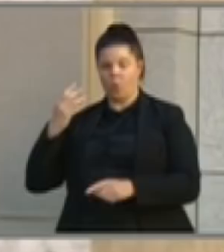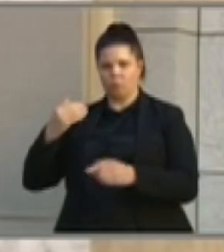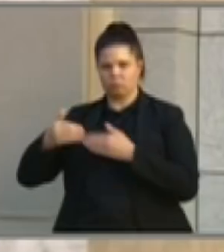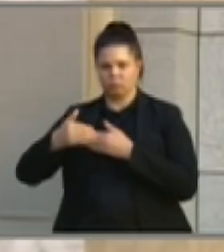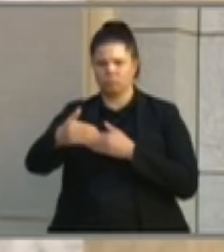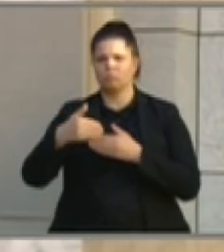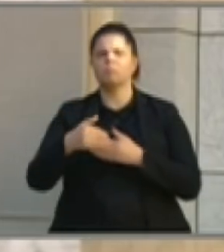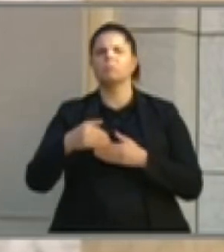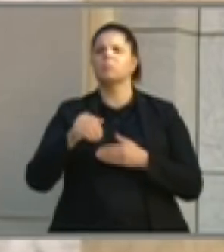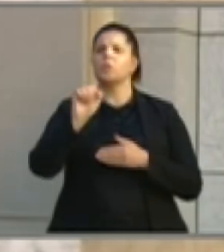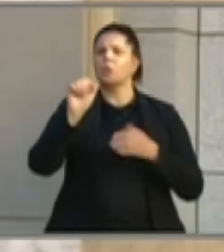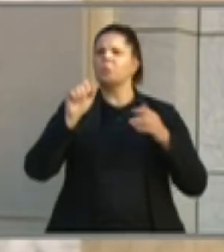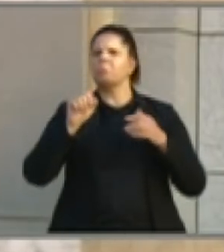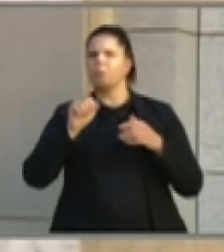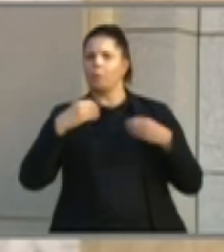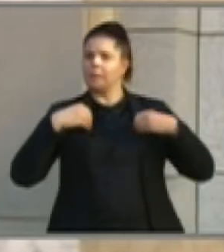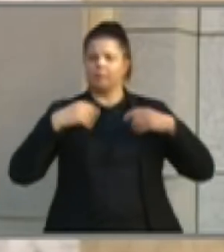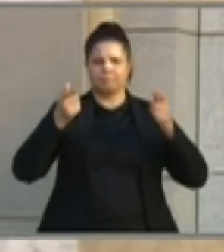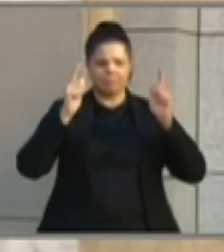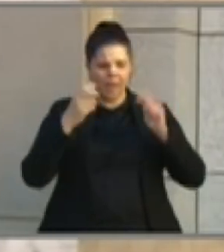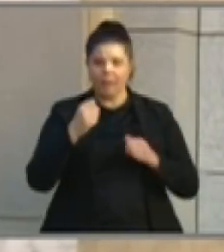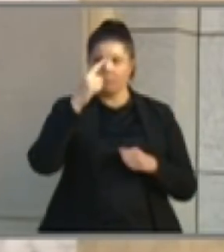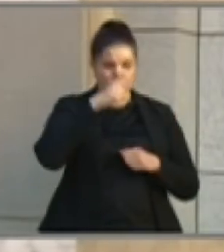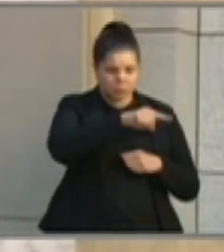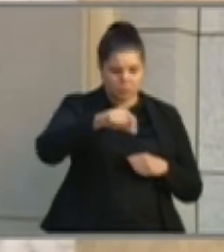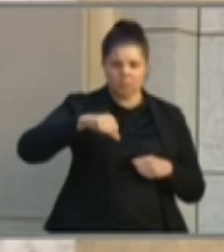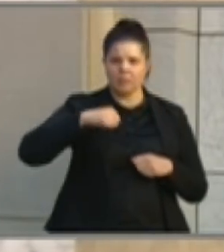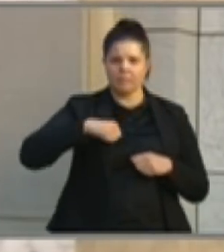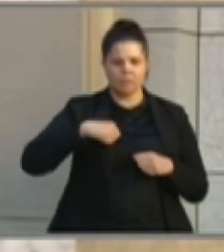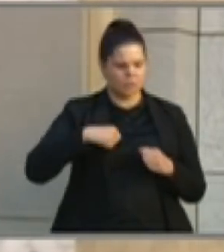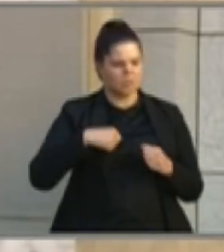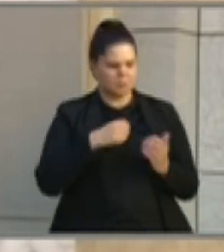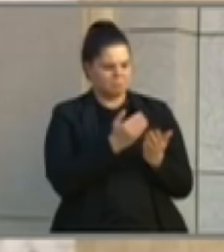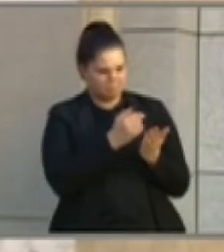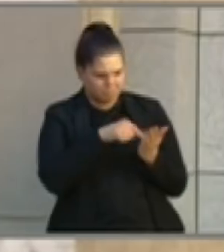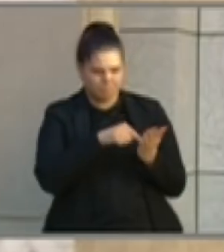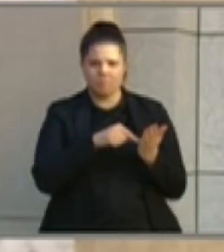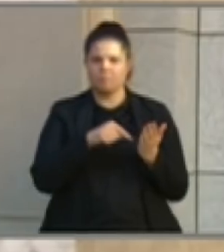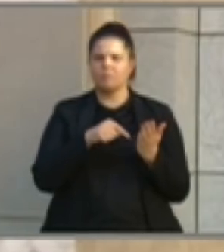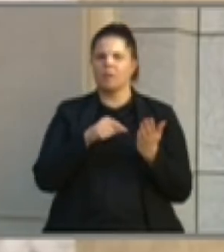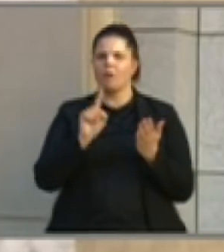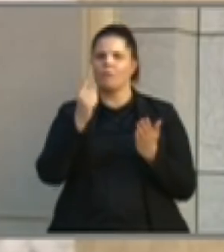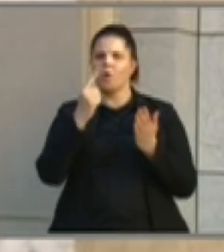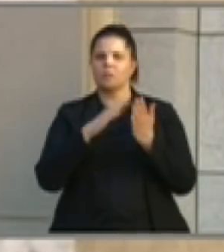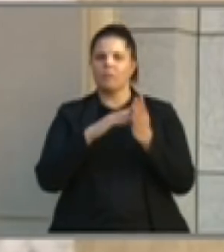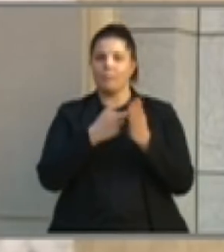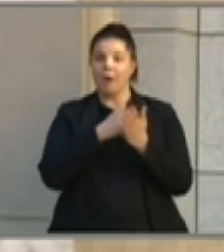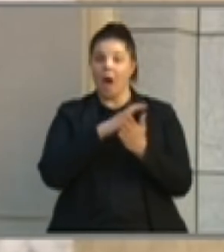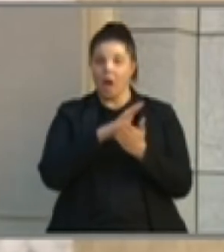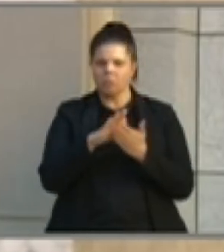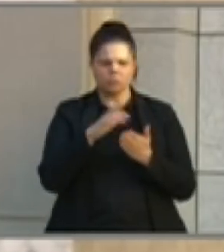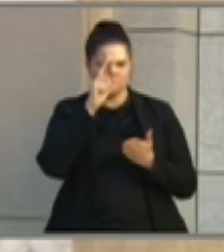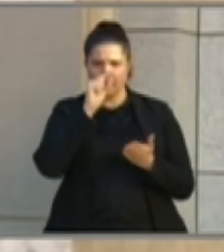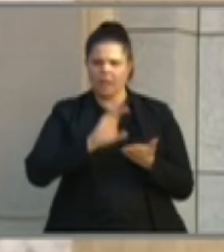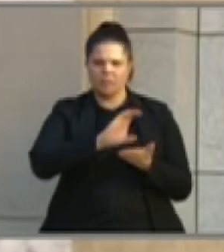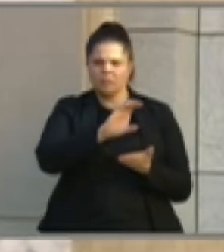who are on the books as of March the 1st and you're the employer, you are eligible to receive this job keeper payment. Will they now reach out to those